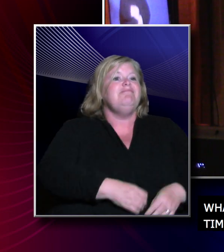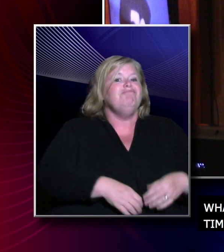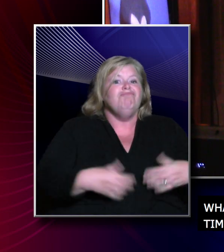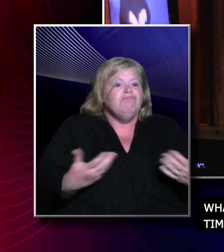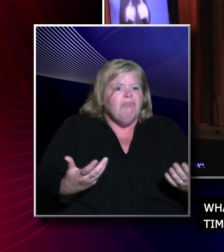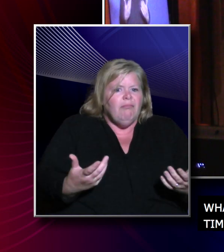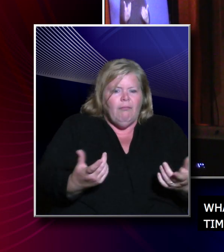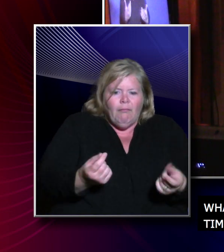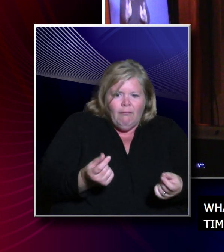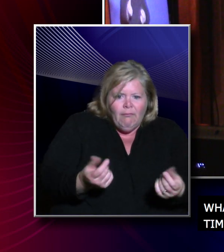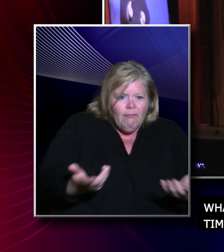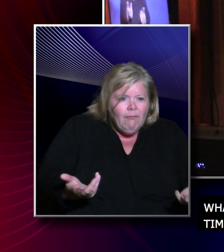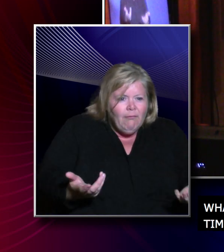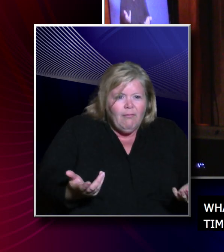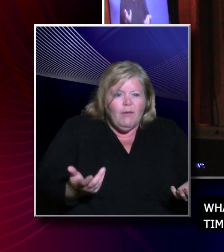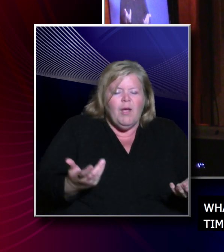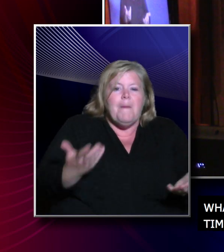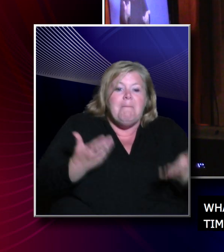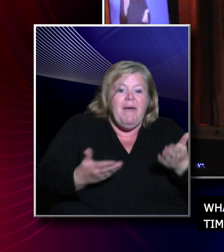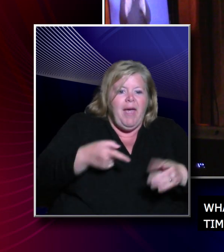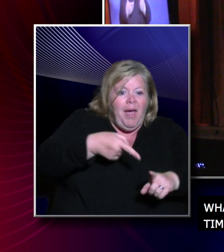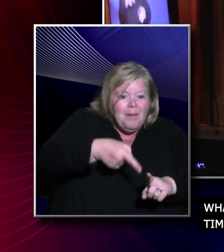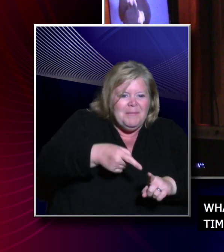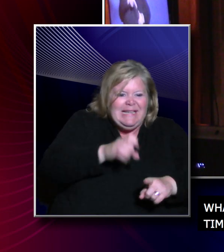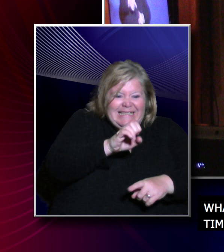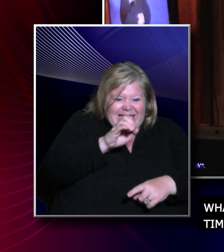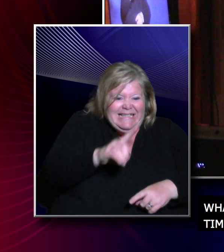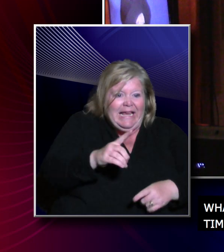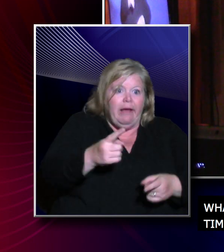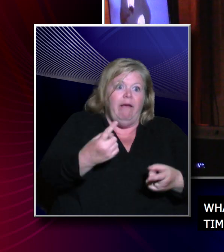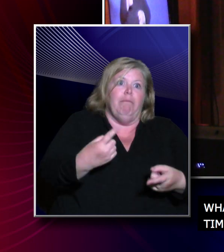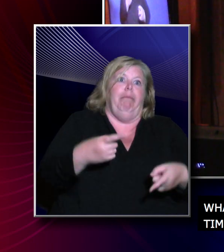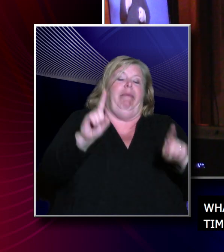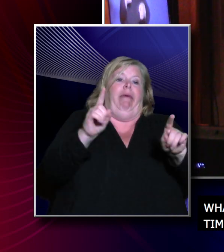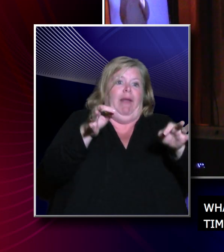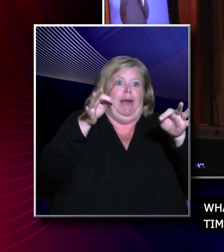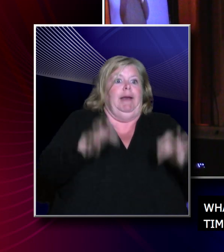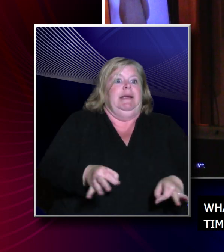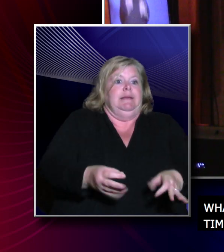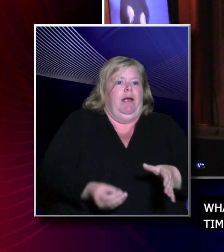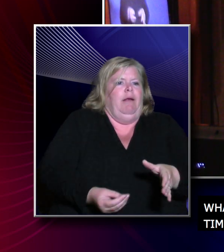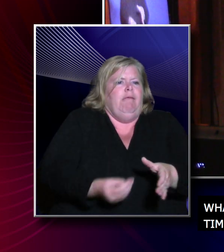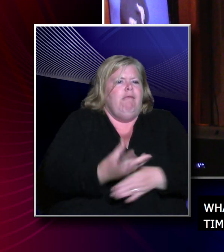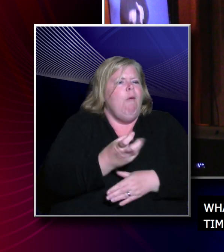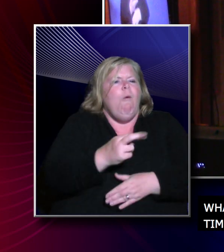the seed itself just decide to grow, or was there something else going on?